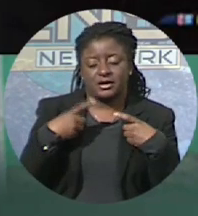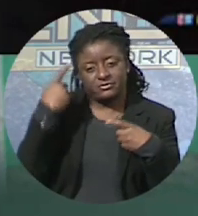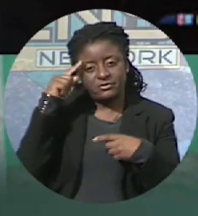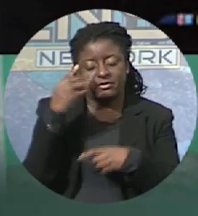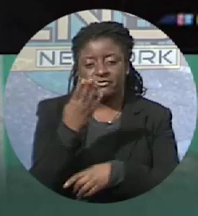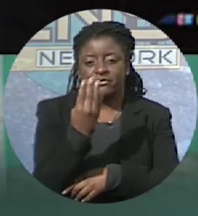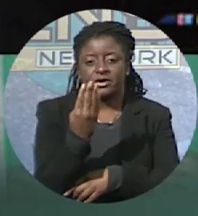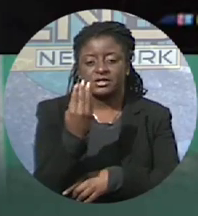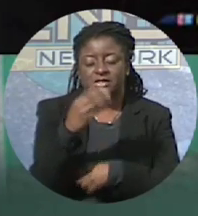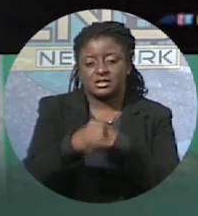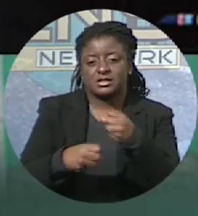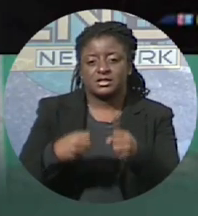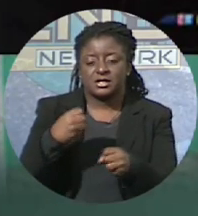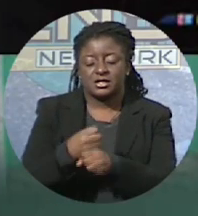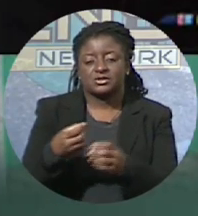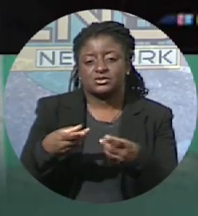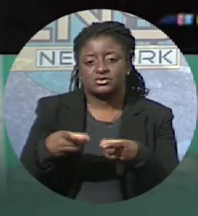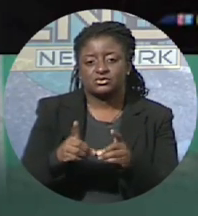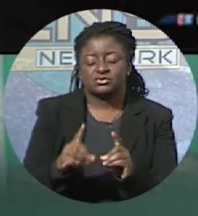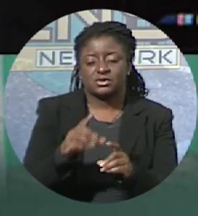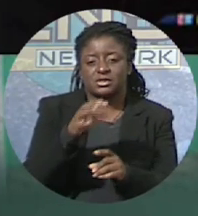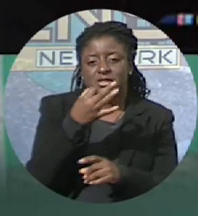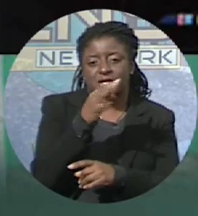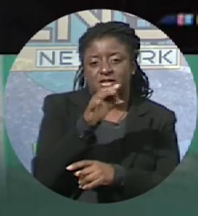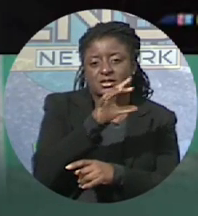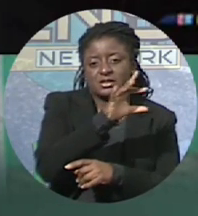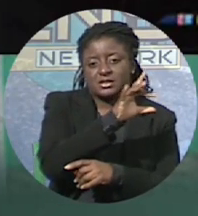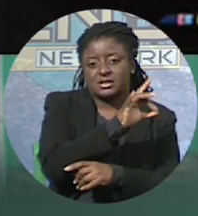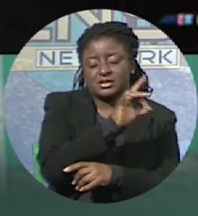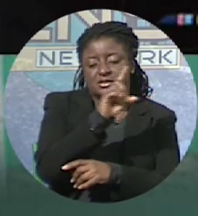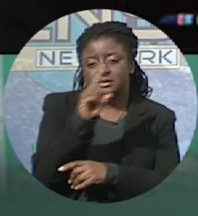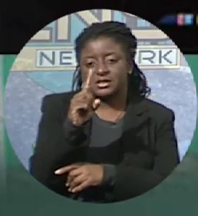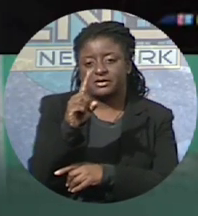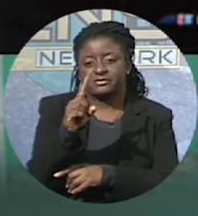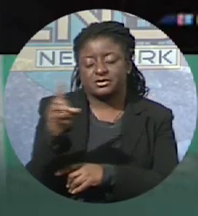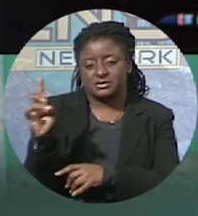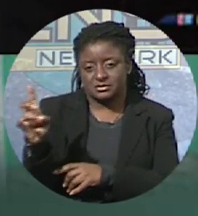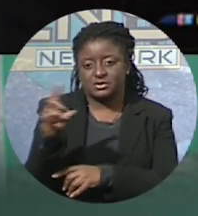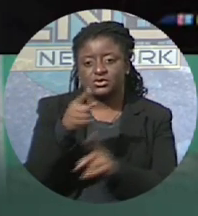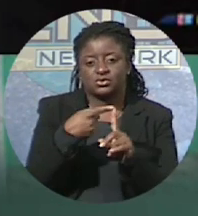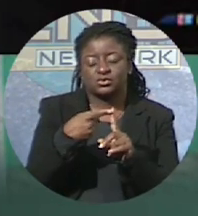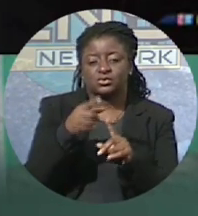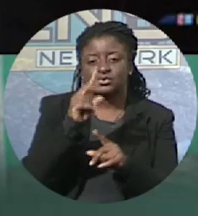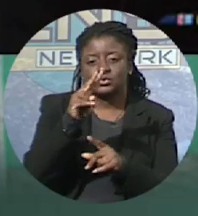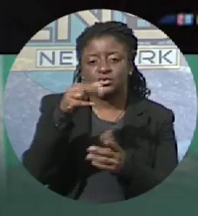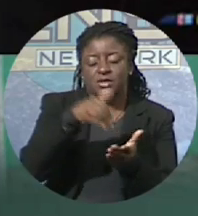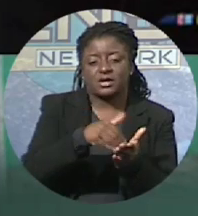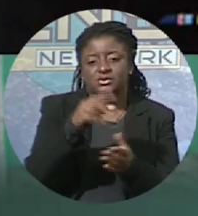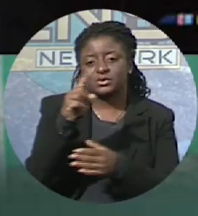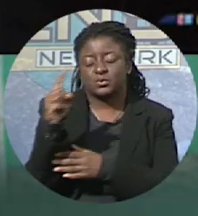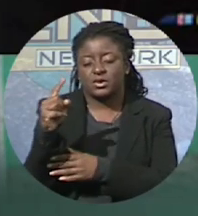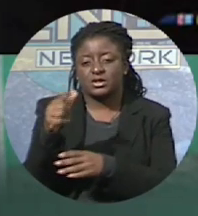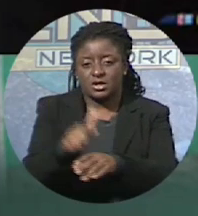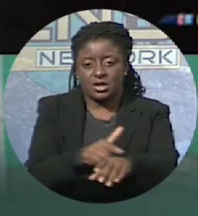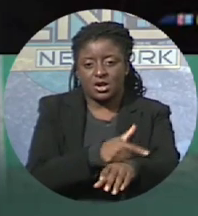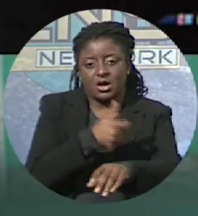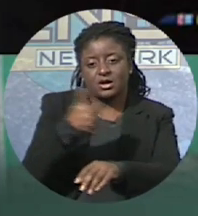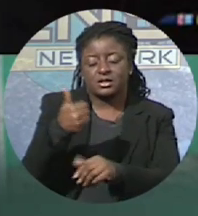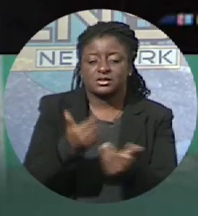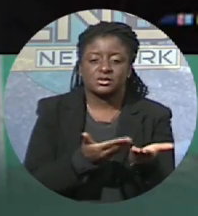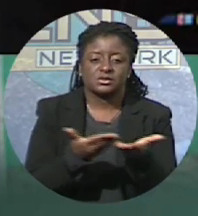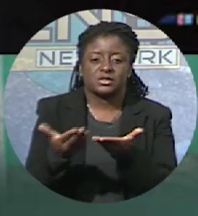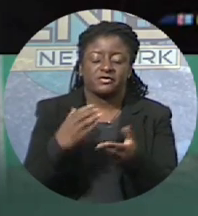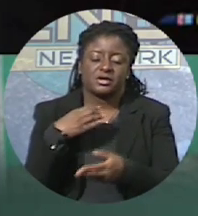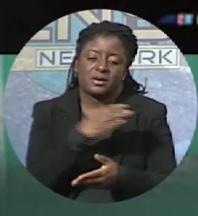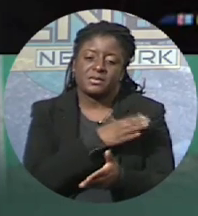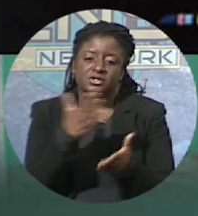period 1987 to 2001. This milestone makes Commissioner Bonamy the longest-serving commissioner in an independent